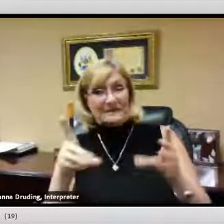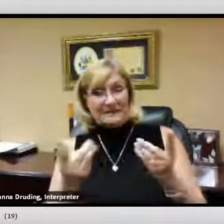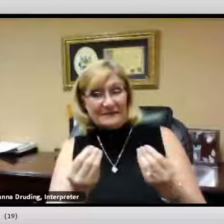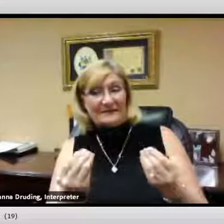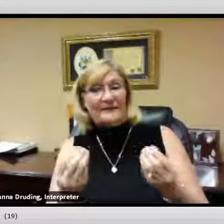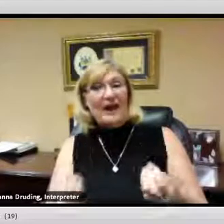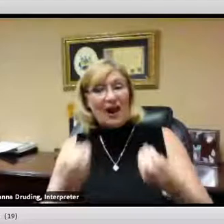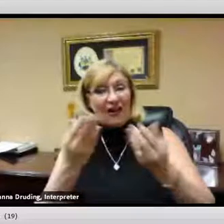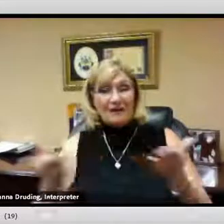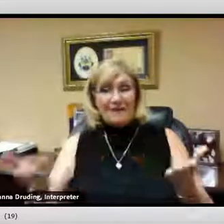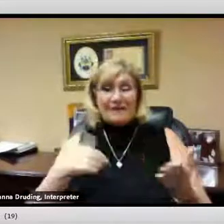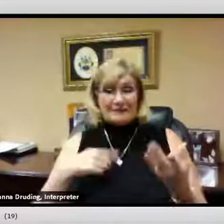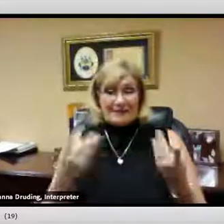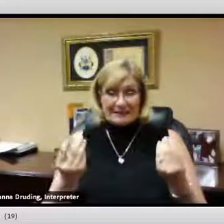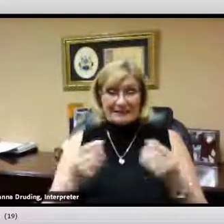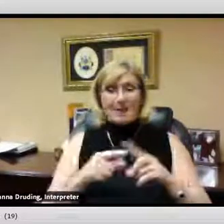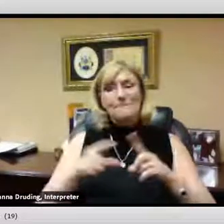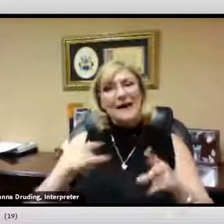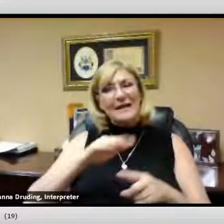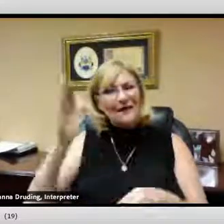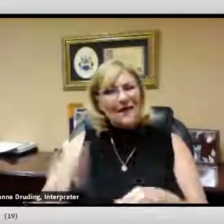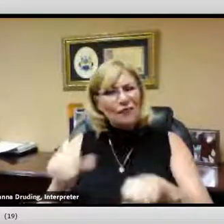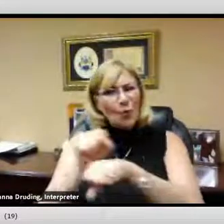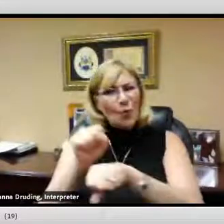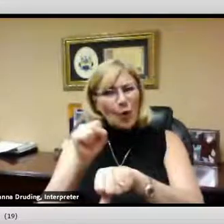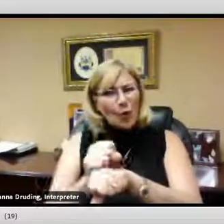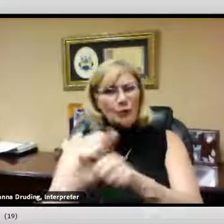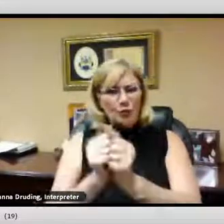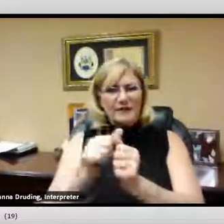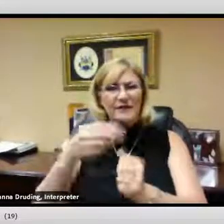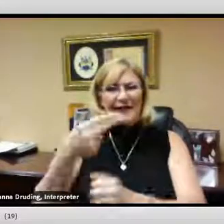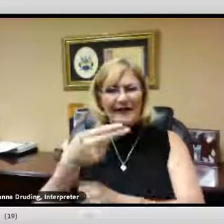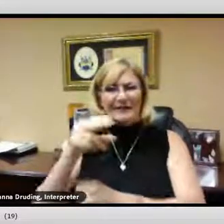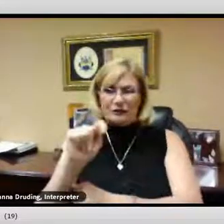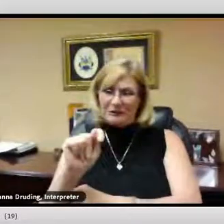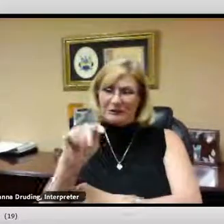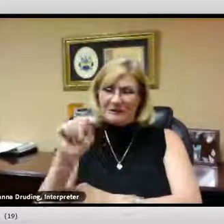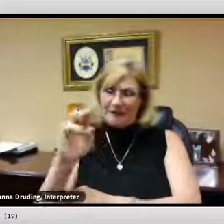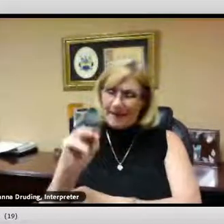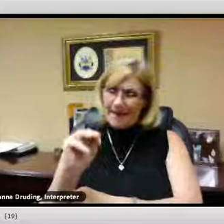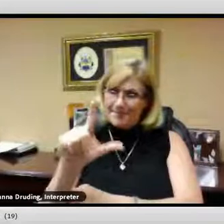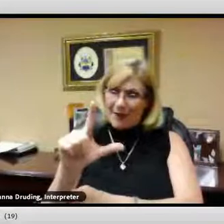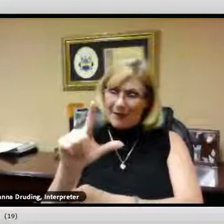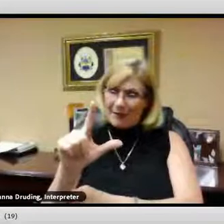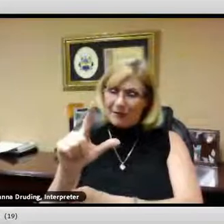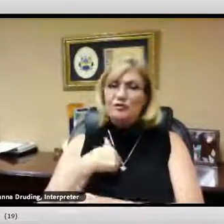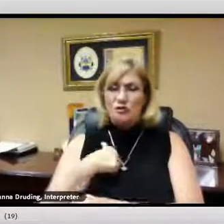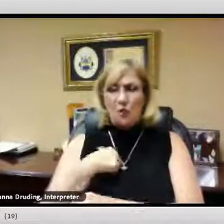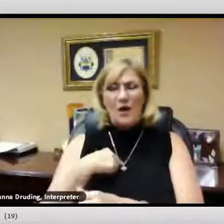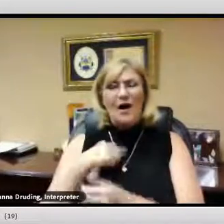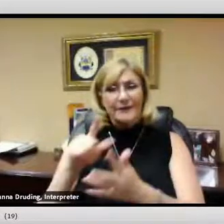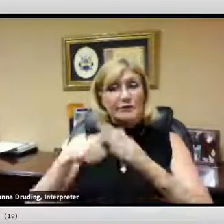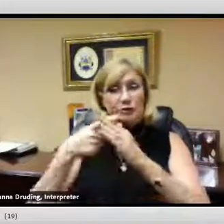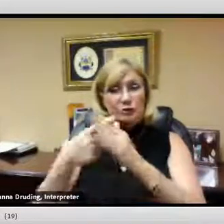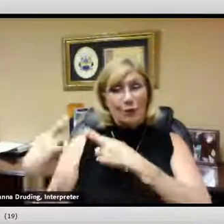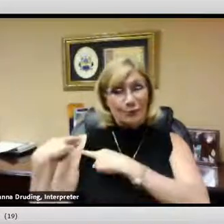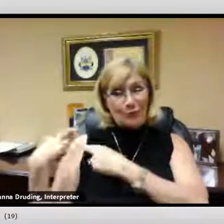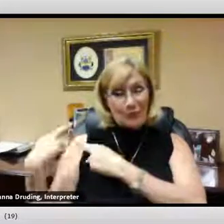do, but he had never worked, for instance, with HTML, and so I started taking on